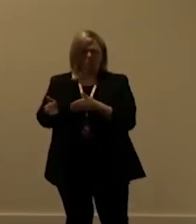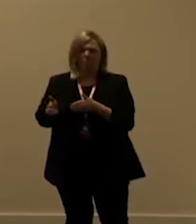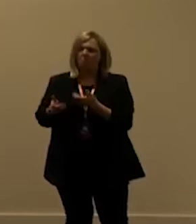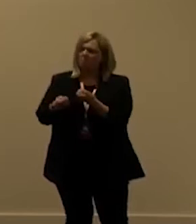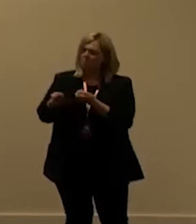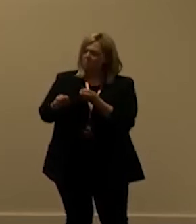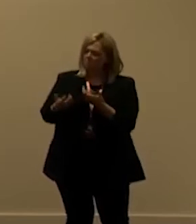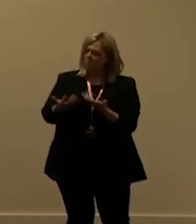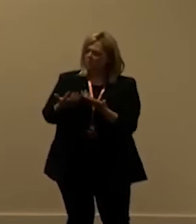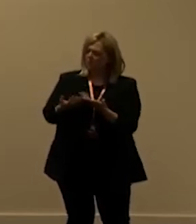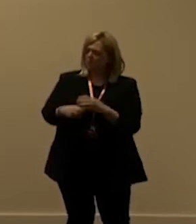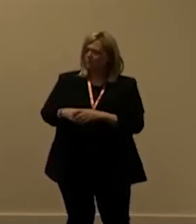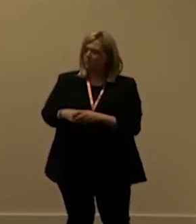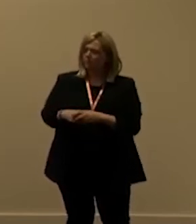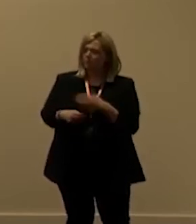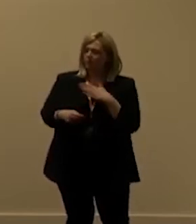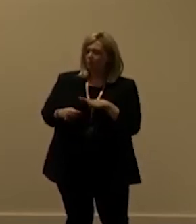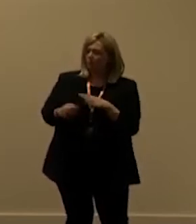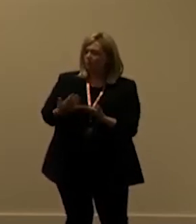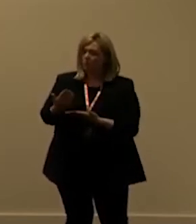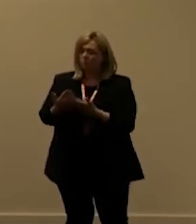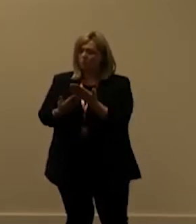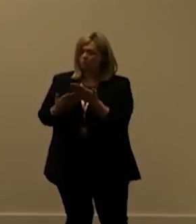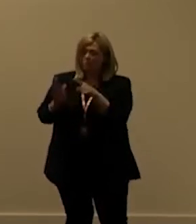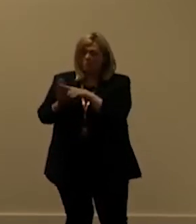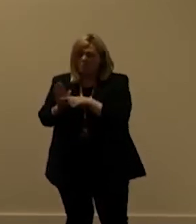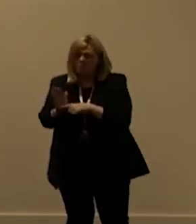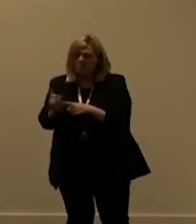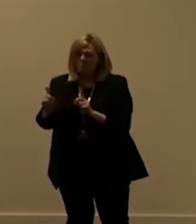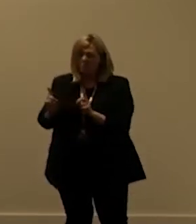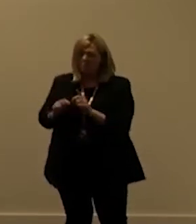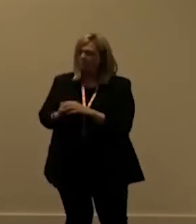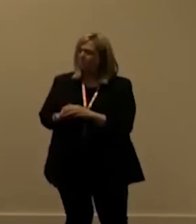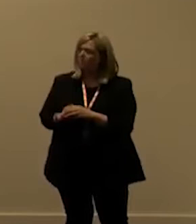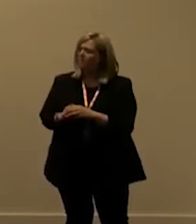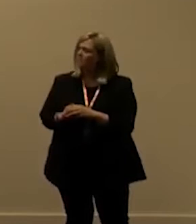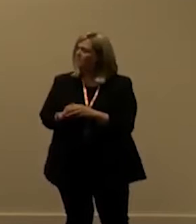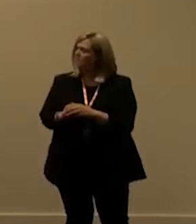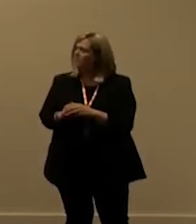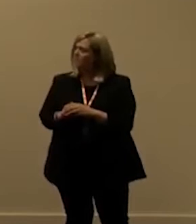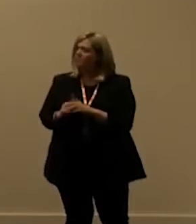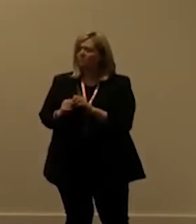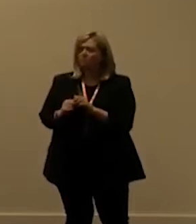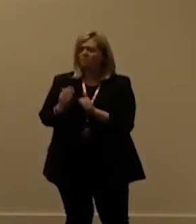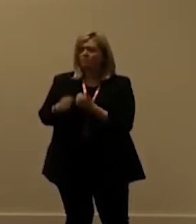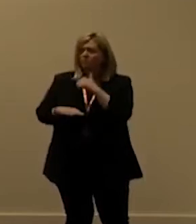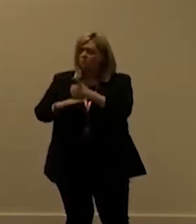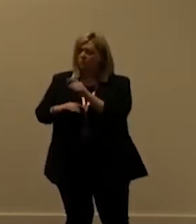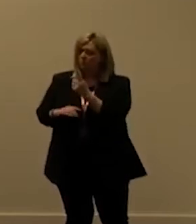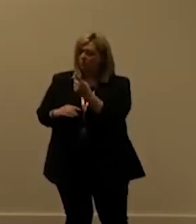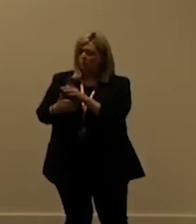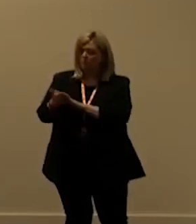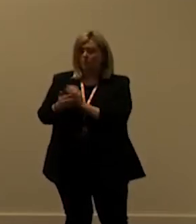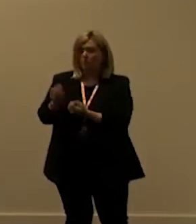way of doing things. So we're saying I want a new meeting policy. And if you say run this once, it will apply that meeting policy. But if you